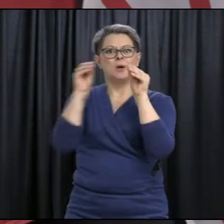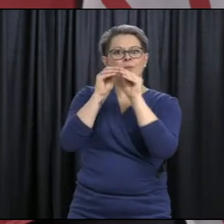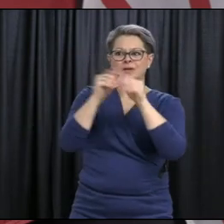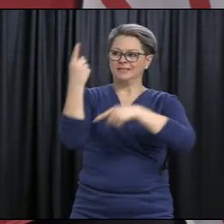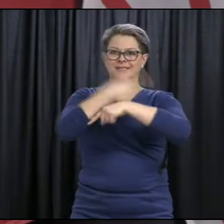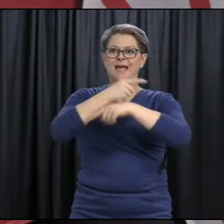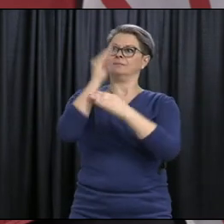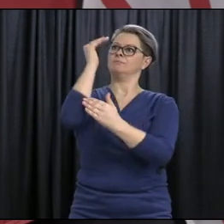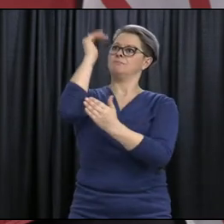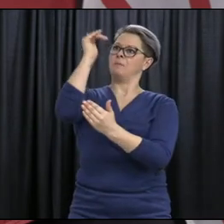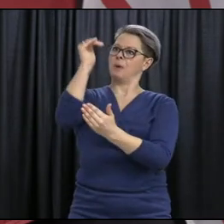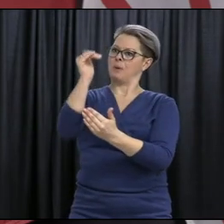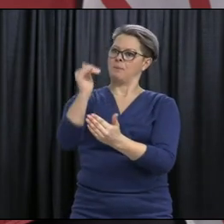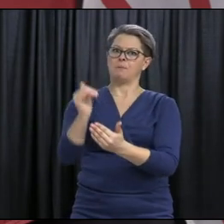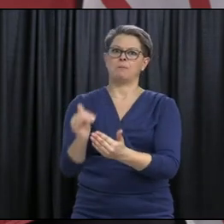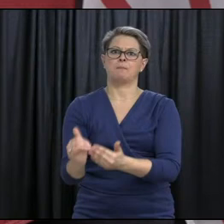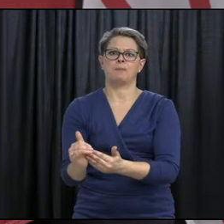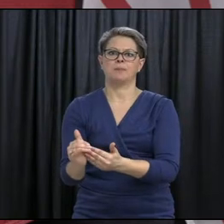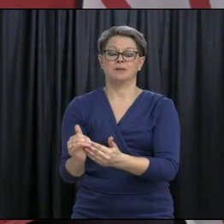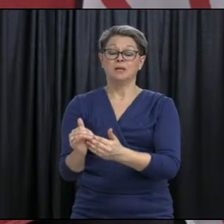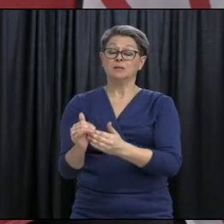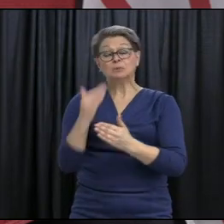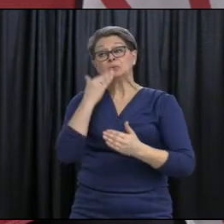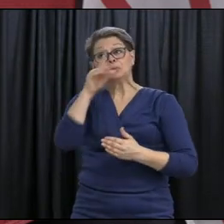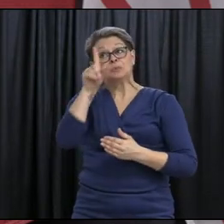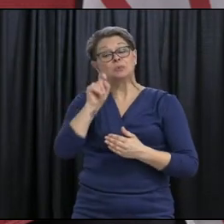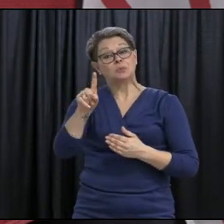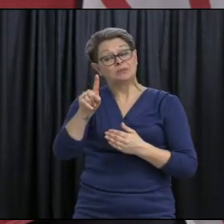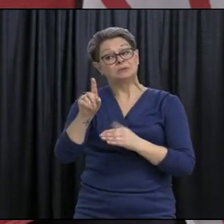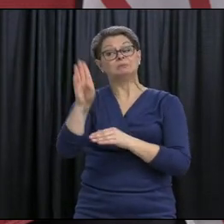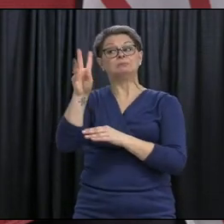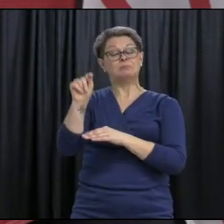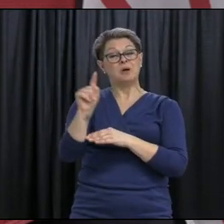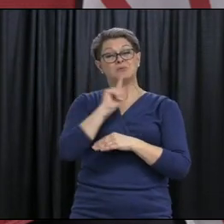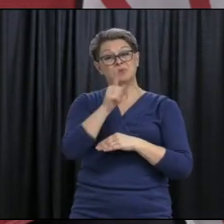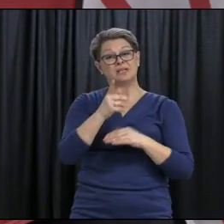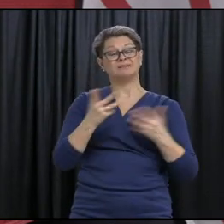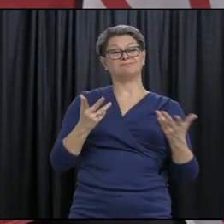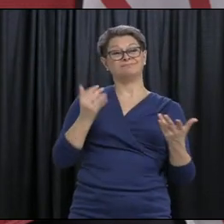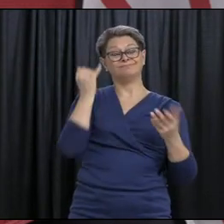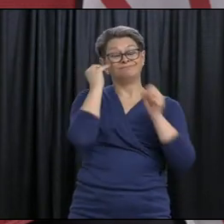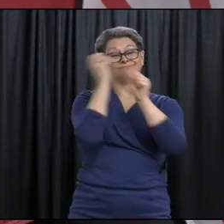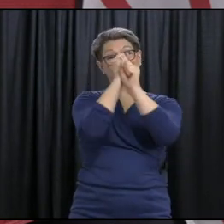day. It's a very valid question, Brian, but, you know, the reality is